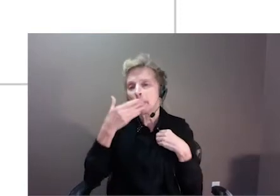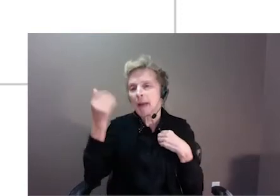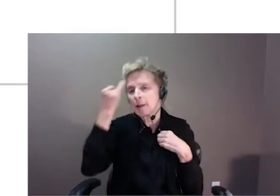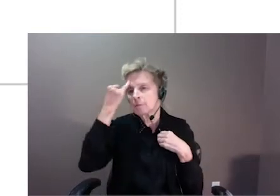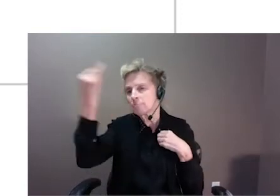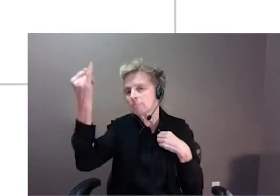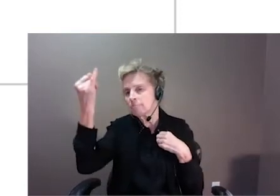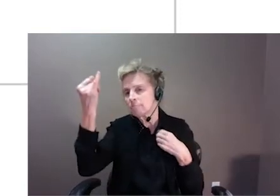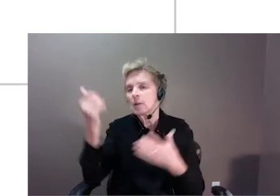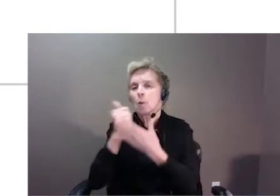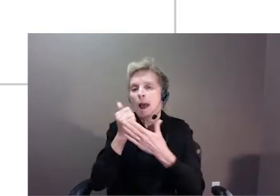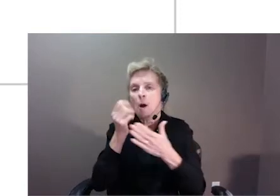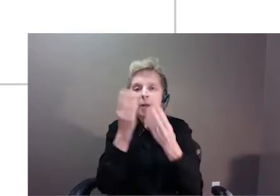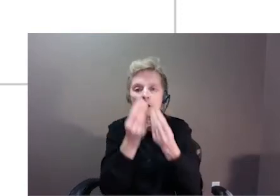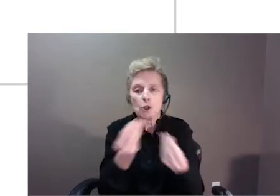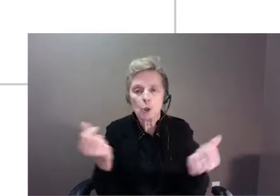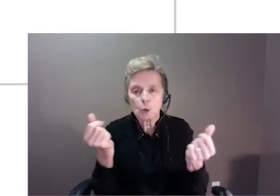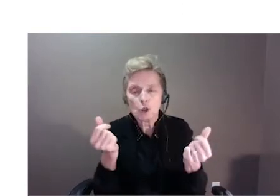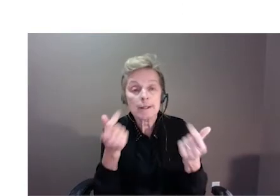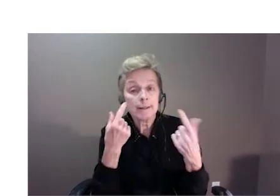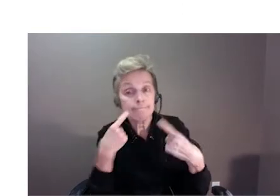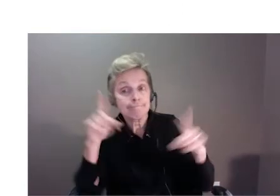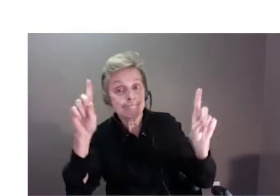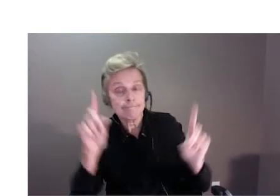were suggested. Next slide, please.